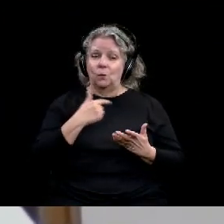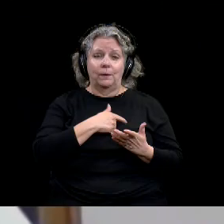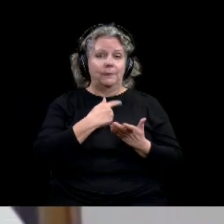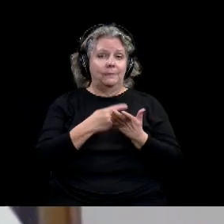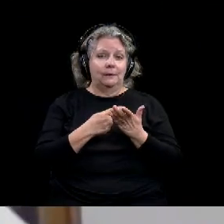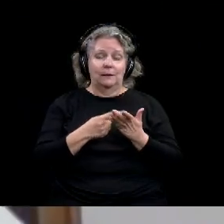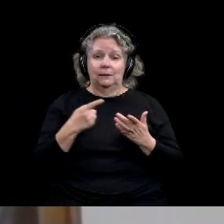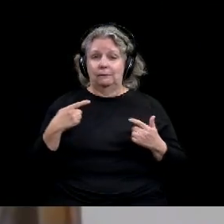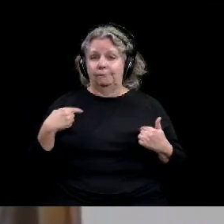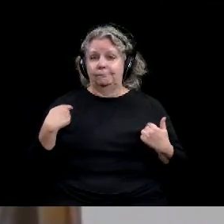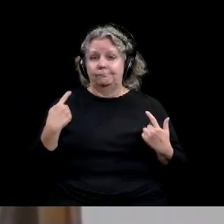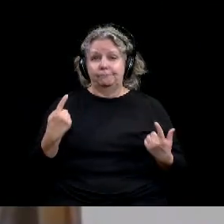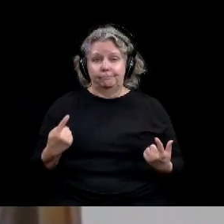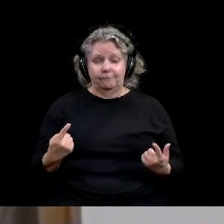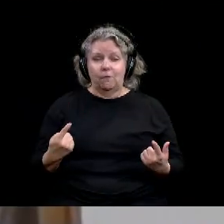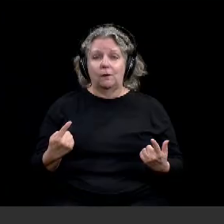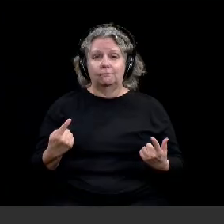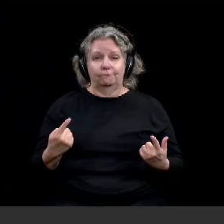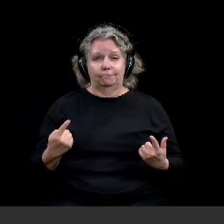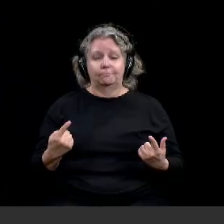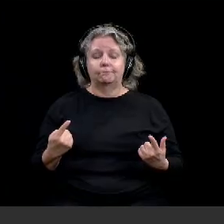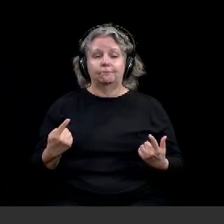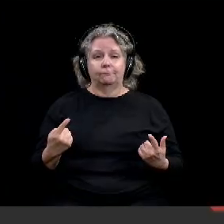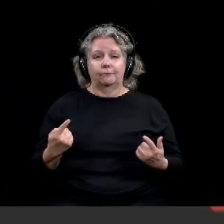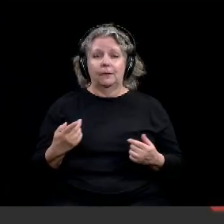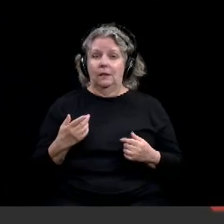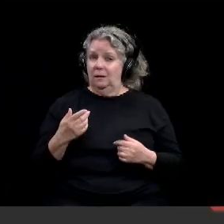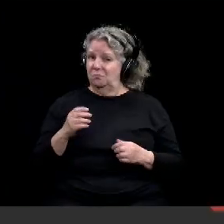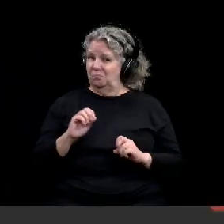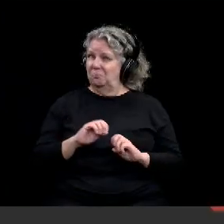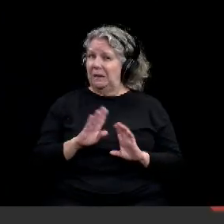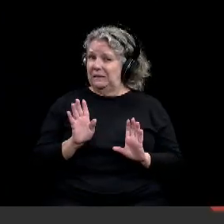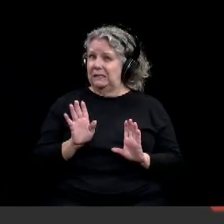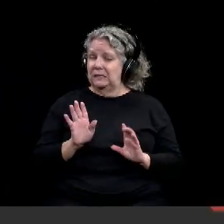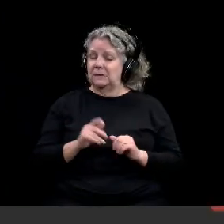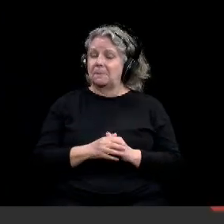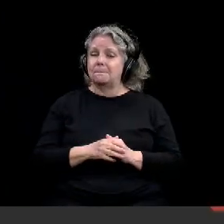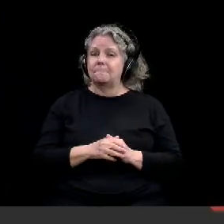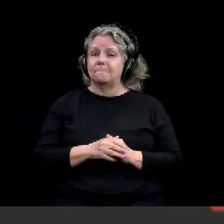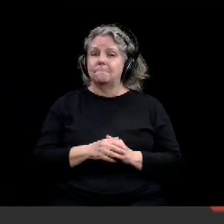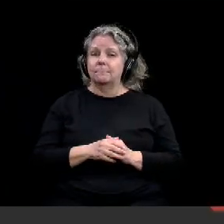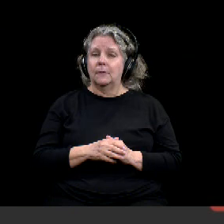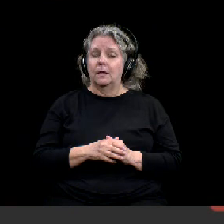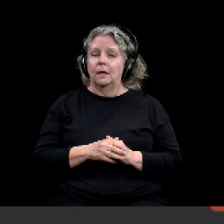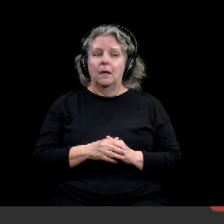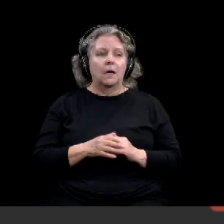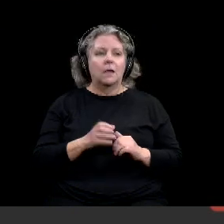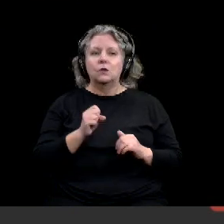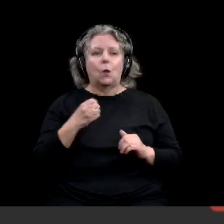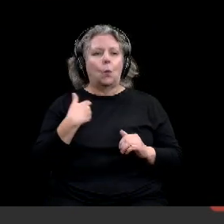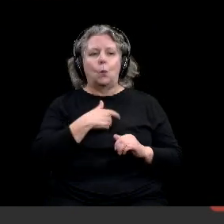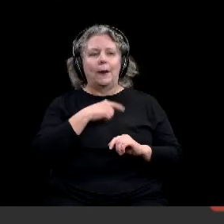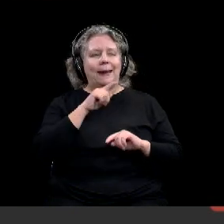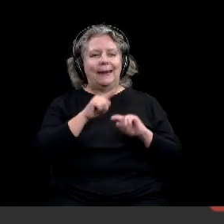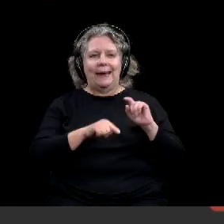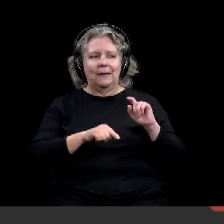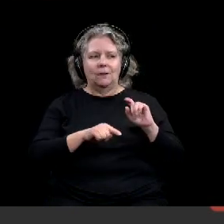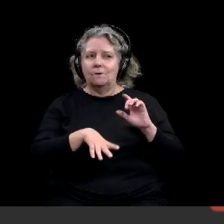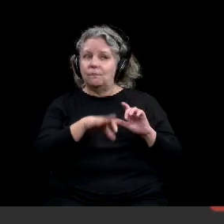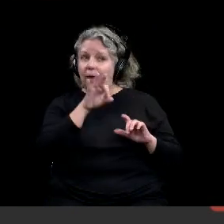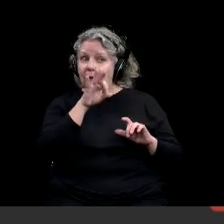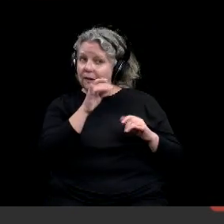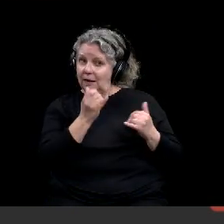Does that make sense? So we can't detect it right now very well is essentially what you're saying, but it's going to be here regardless.